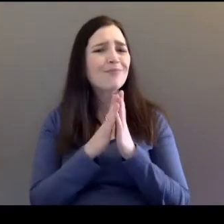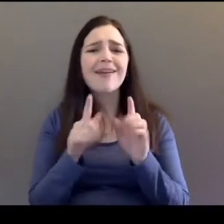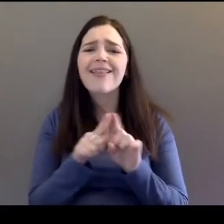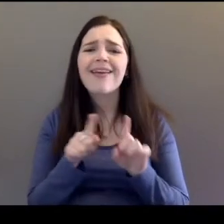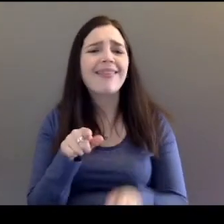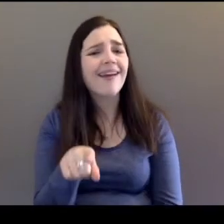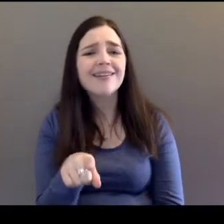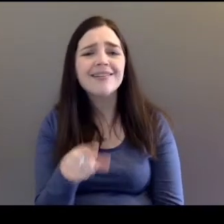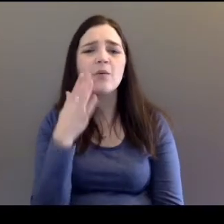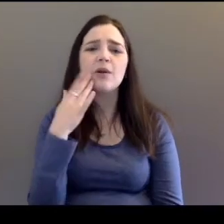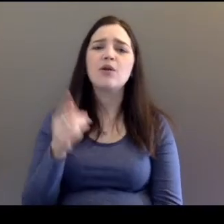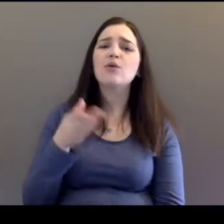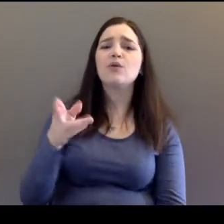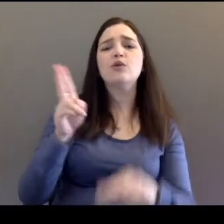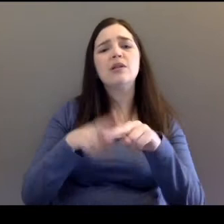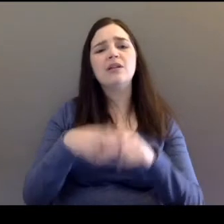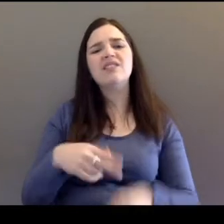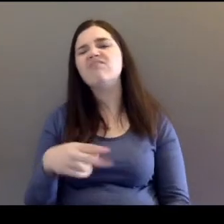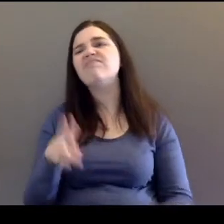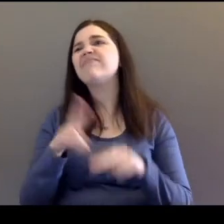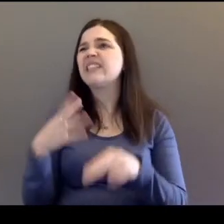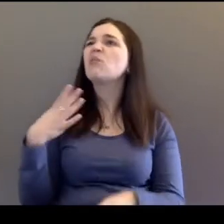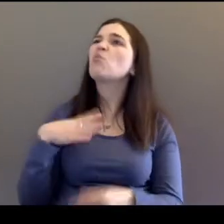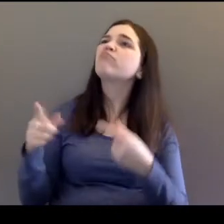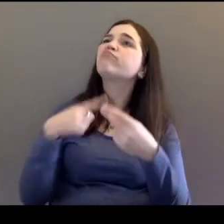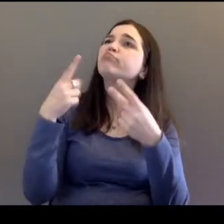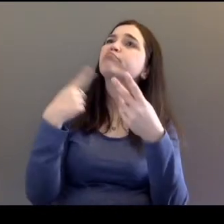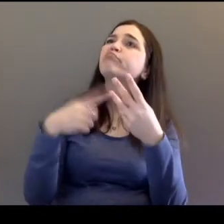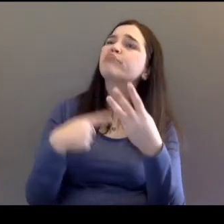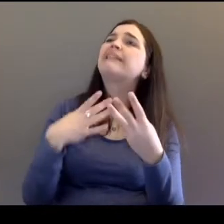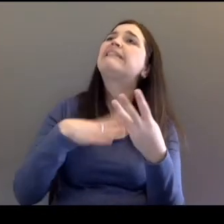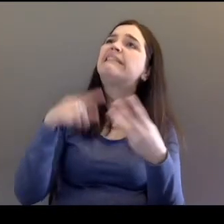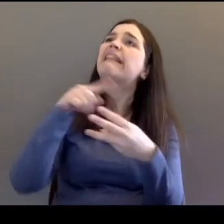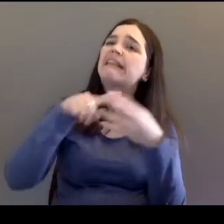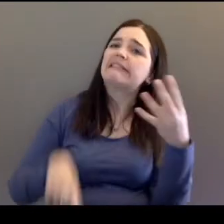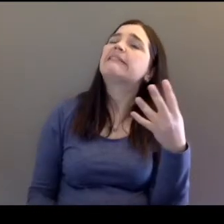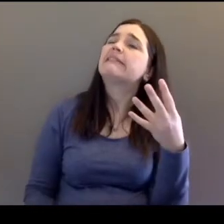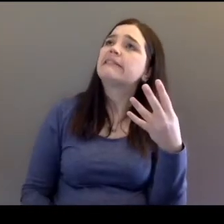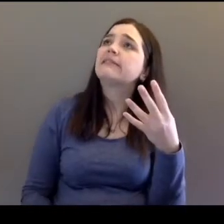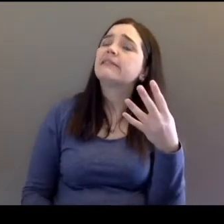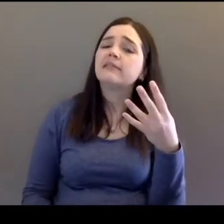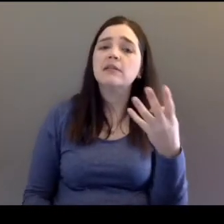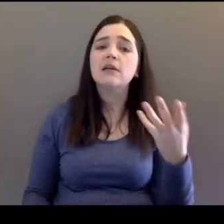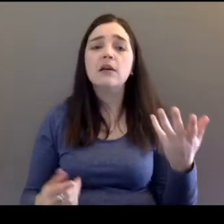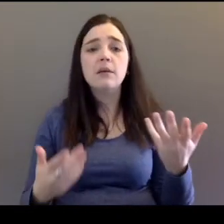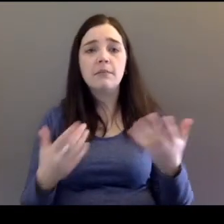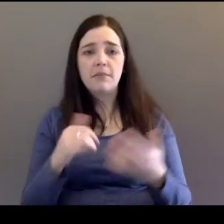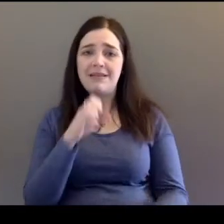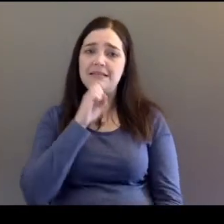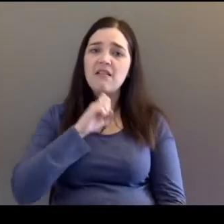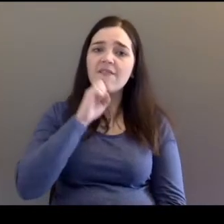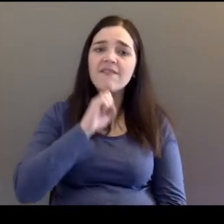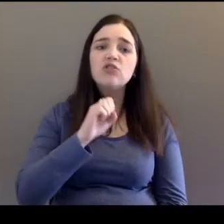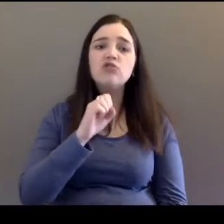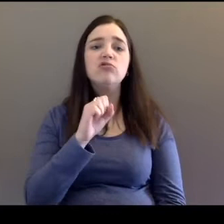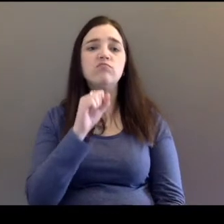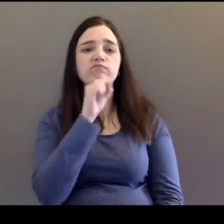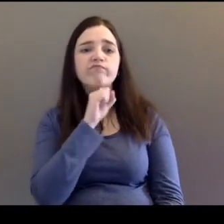when you come to your dad. You simply say, Dad, this is what I want. This is what I need. Even if it's selfish,